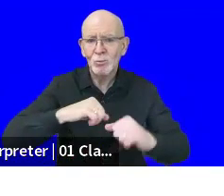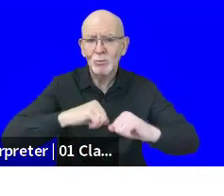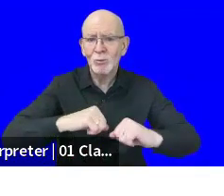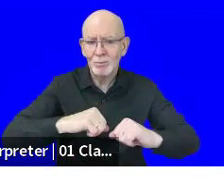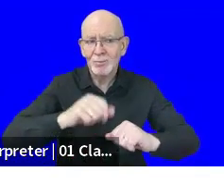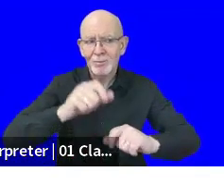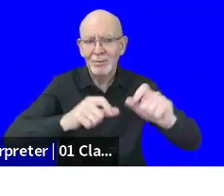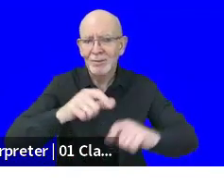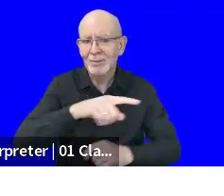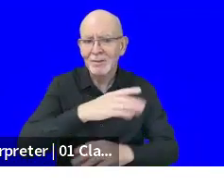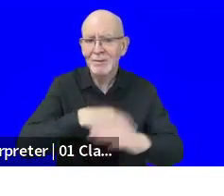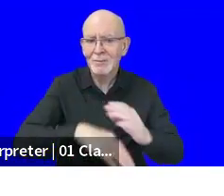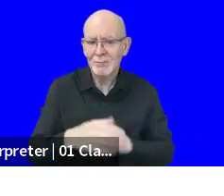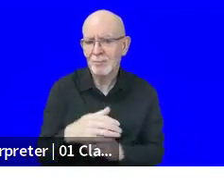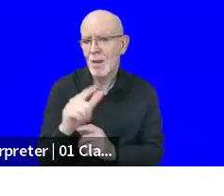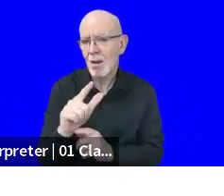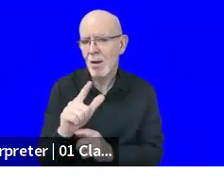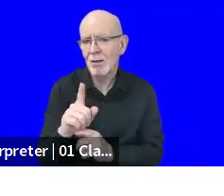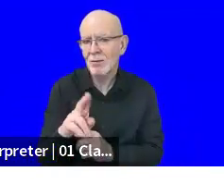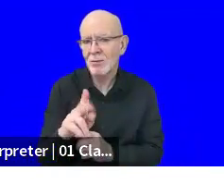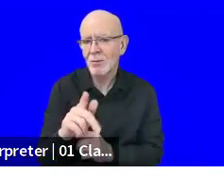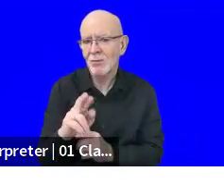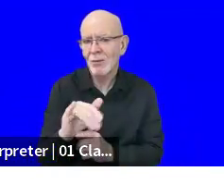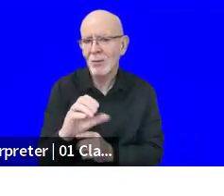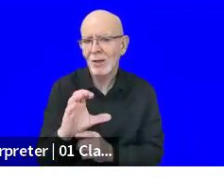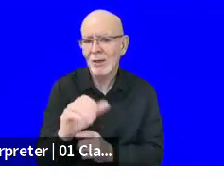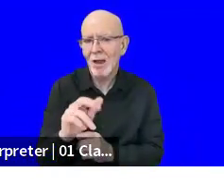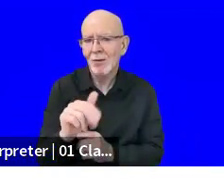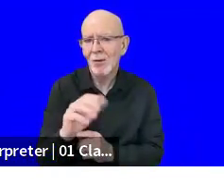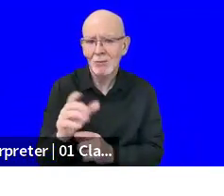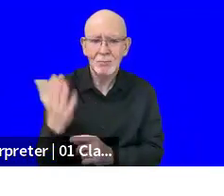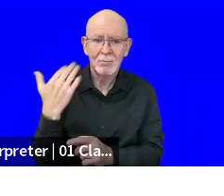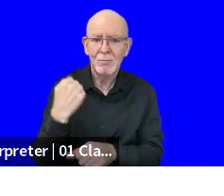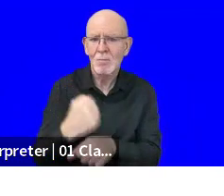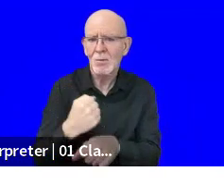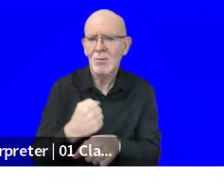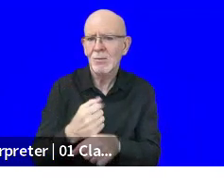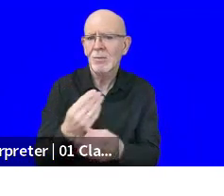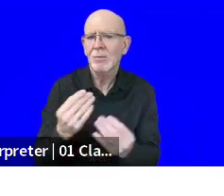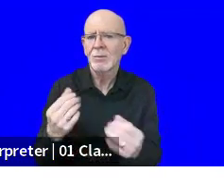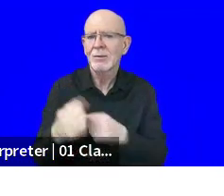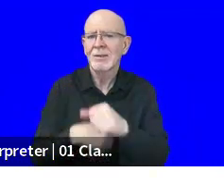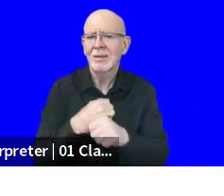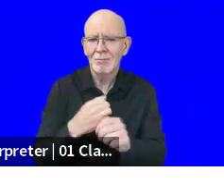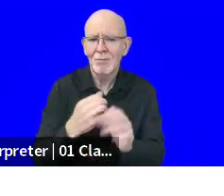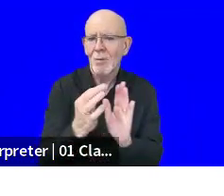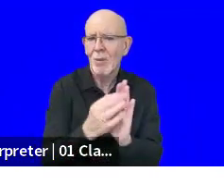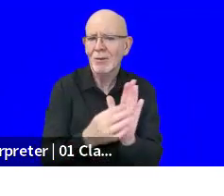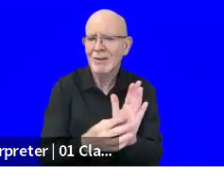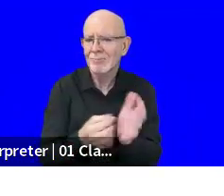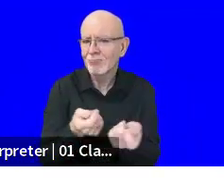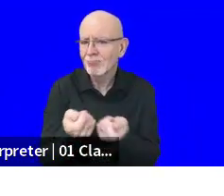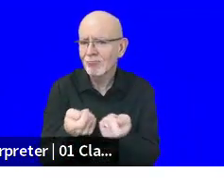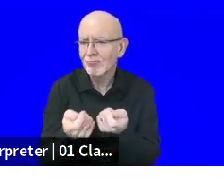with Oxford Policy Management, and that has an extensive experience on supporting development